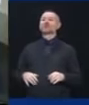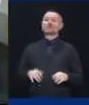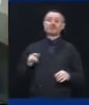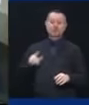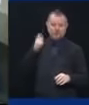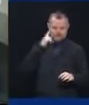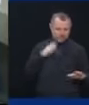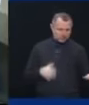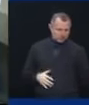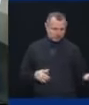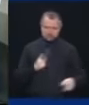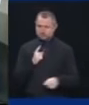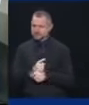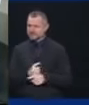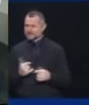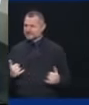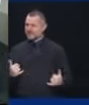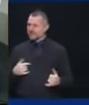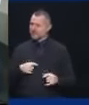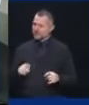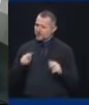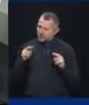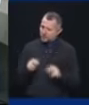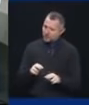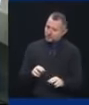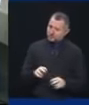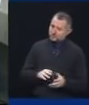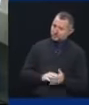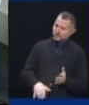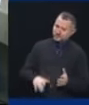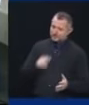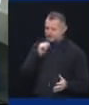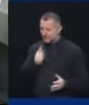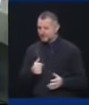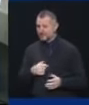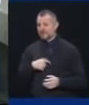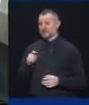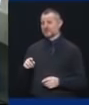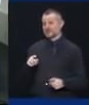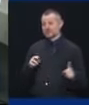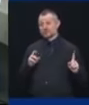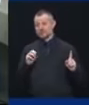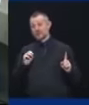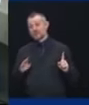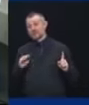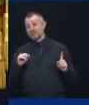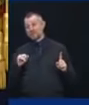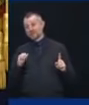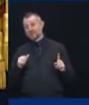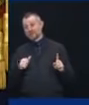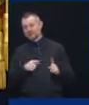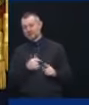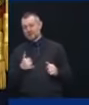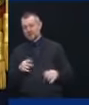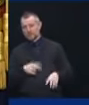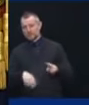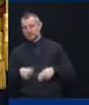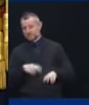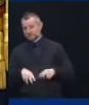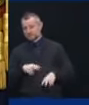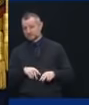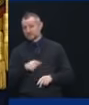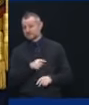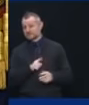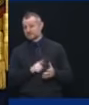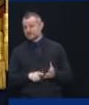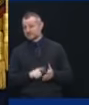it, Andrew. And I understand Rob Mojica has also been looking at it, and we're